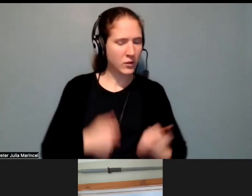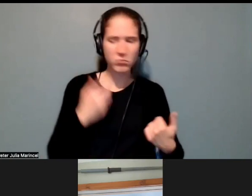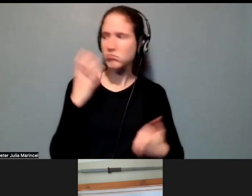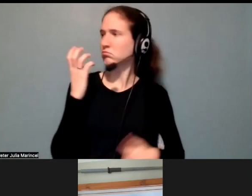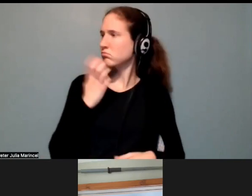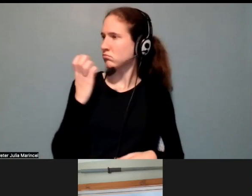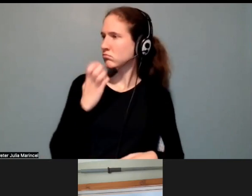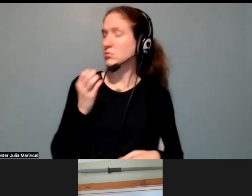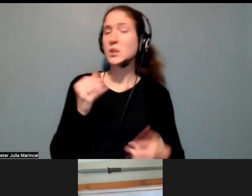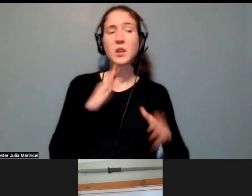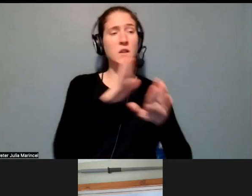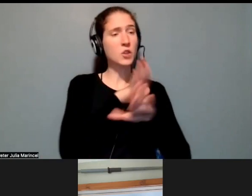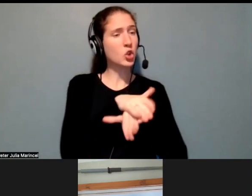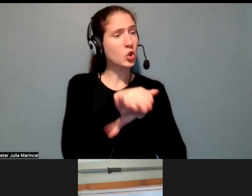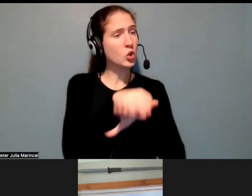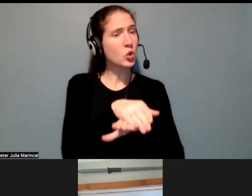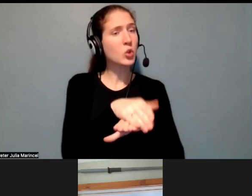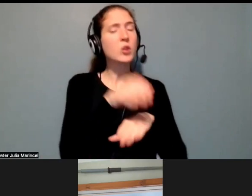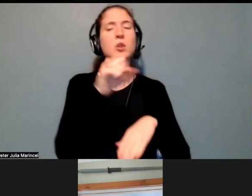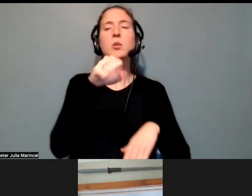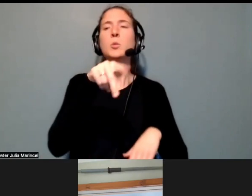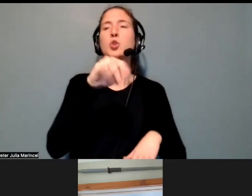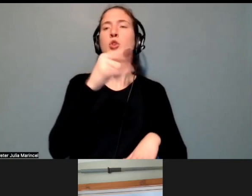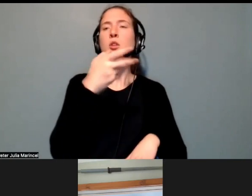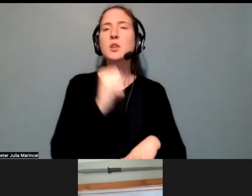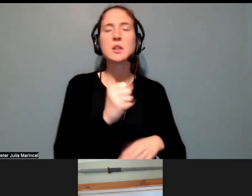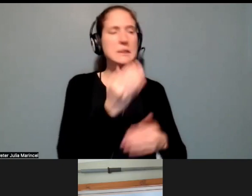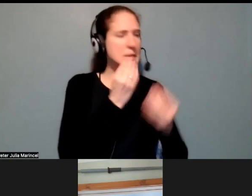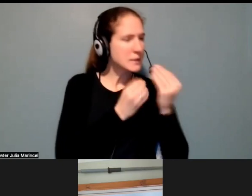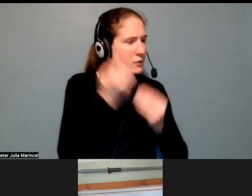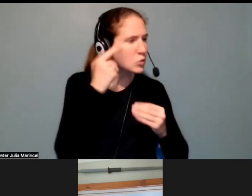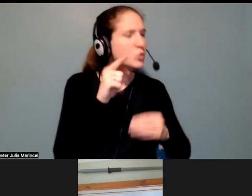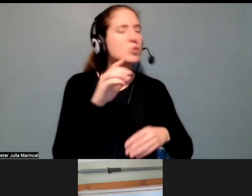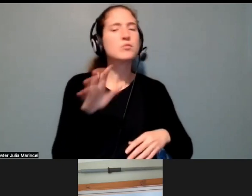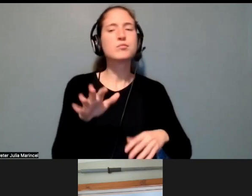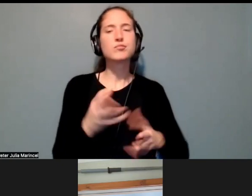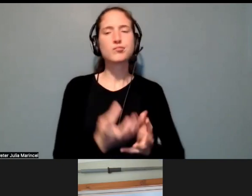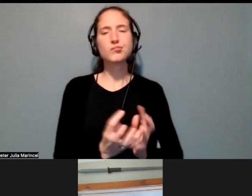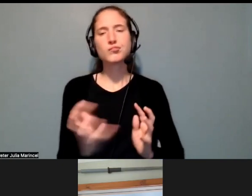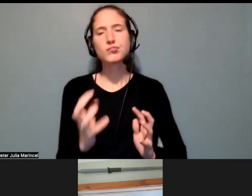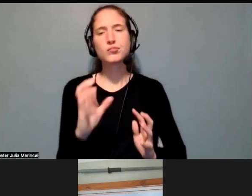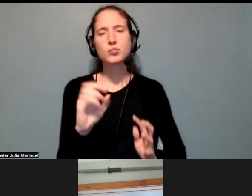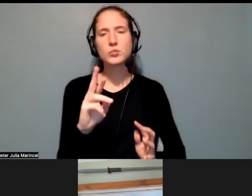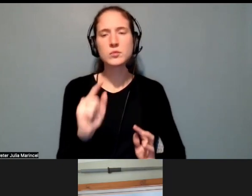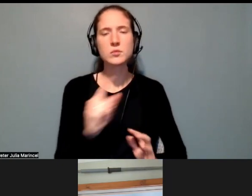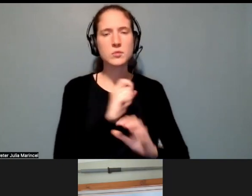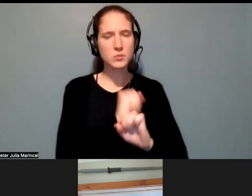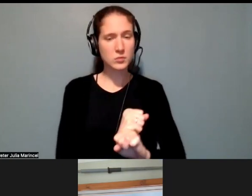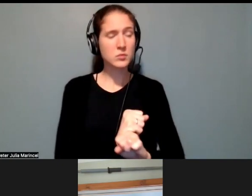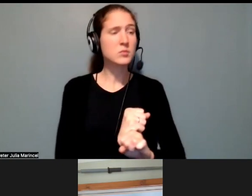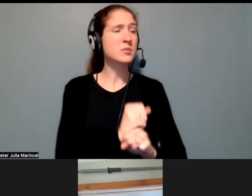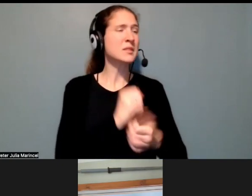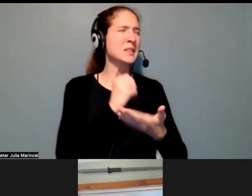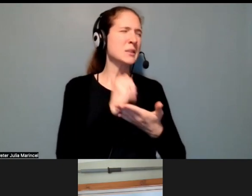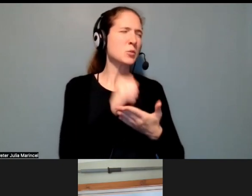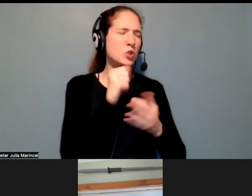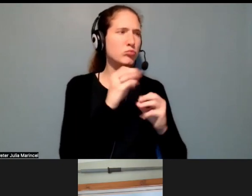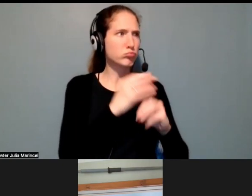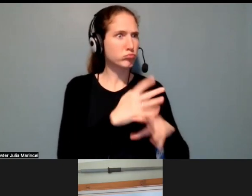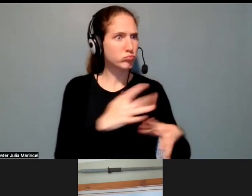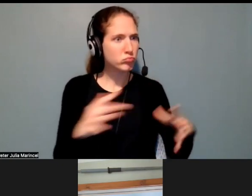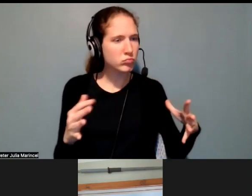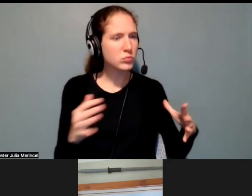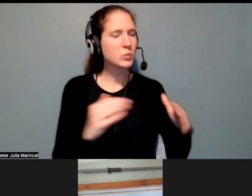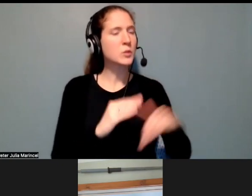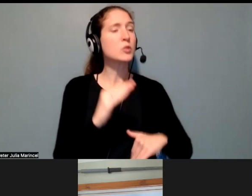sea turtles that eat sponges that keep coral reefs protected. There's ones that eat jellyfish that help overpopulation. There are turtles who are